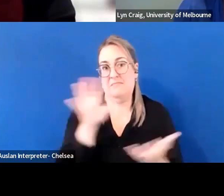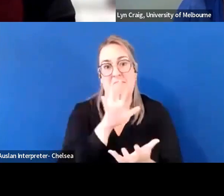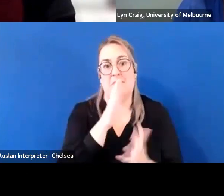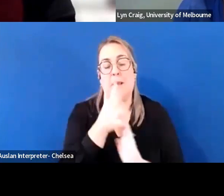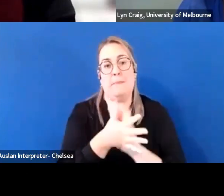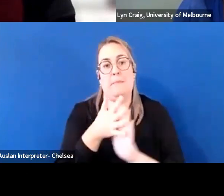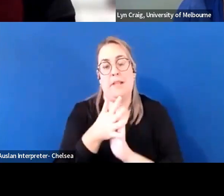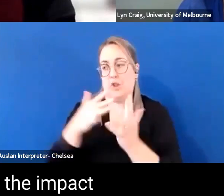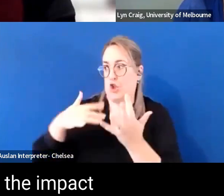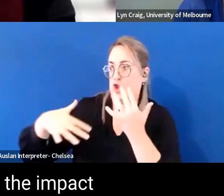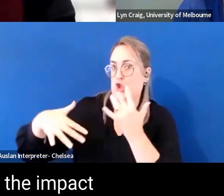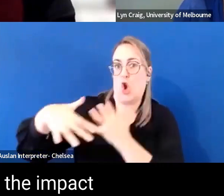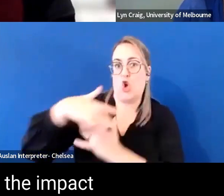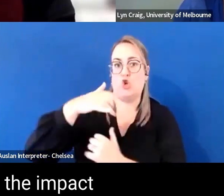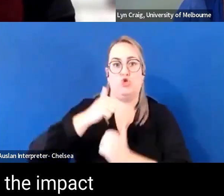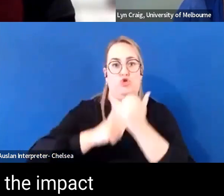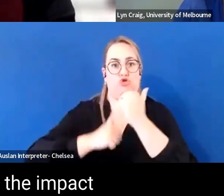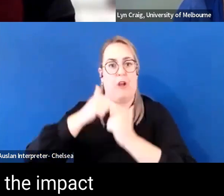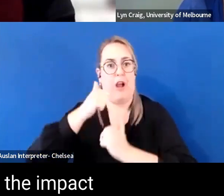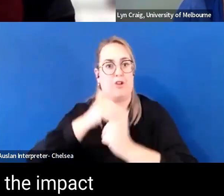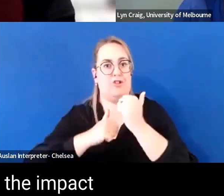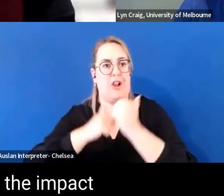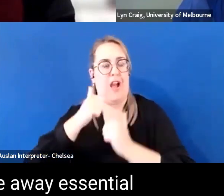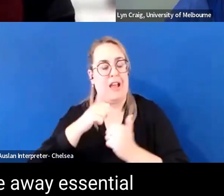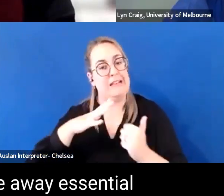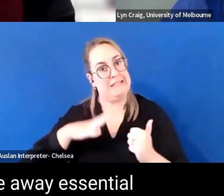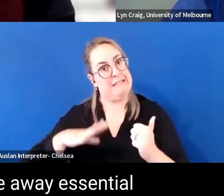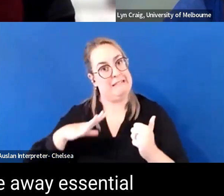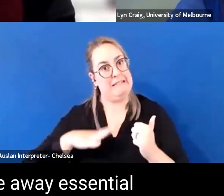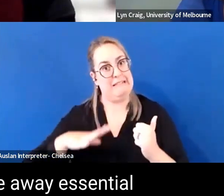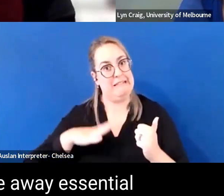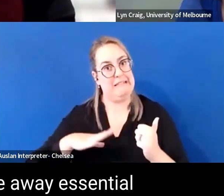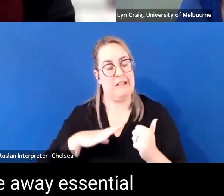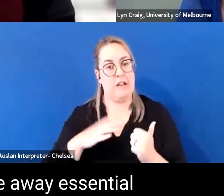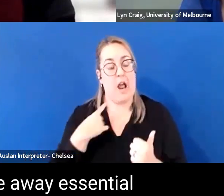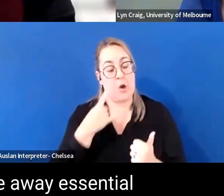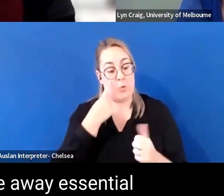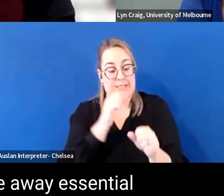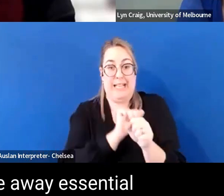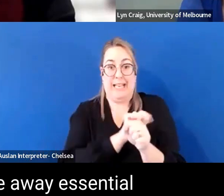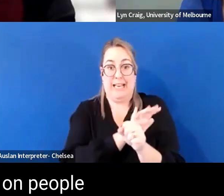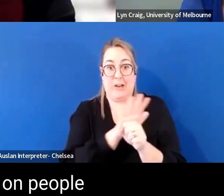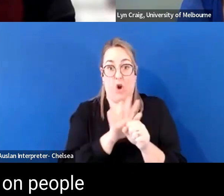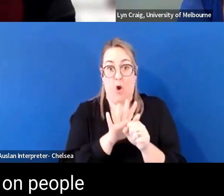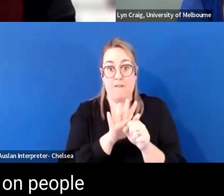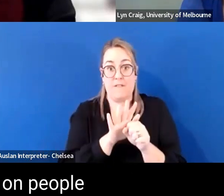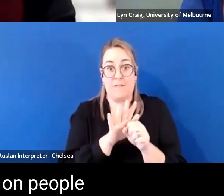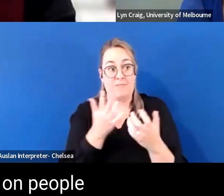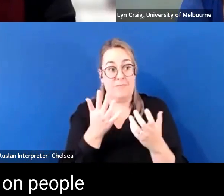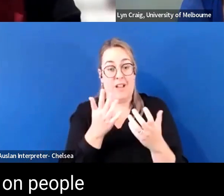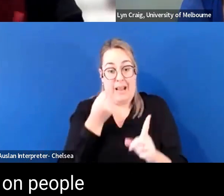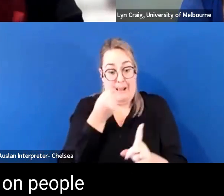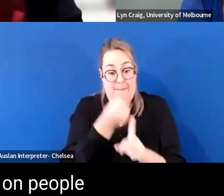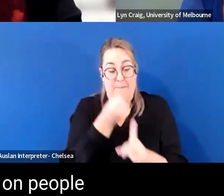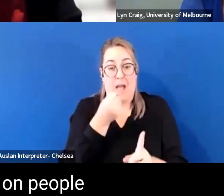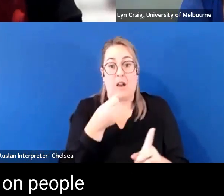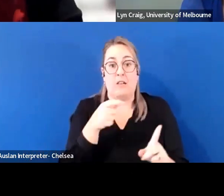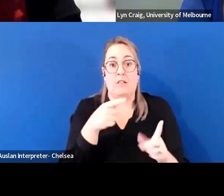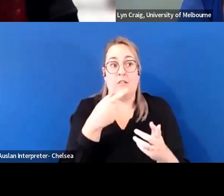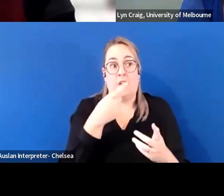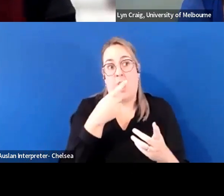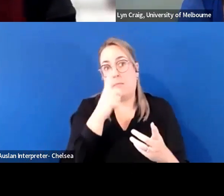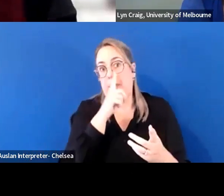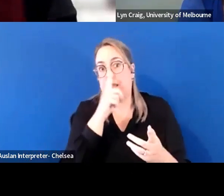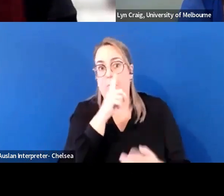keeps society together. And we saw the impact during COVID when you do take away essential services like childcare, the impact on people and